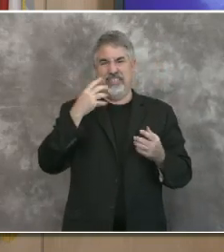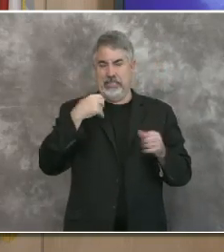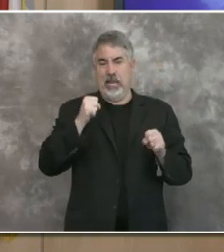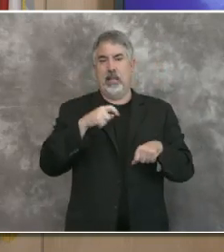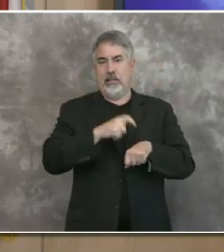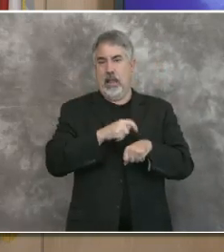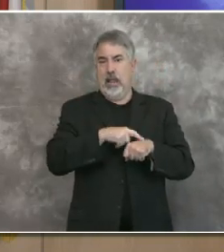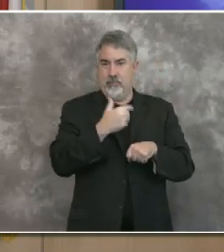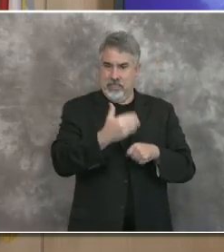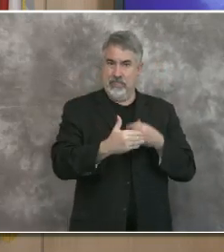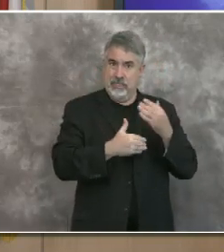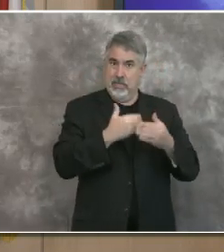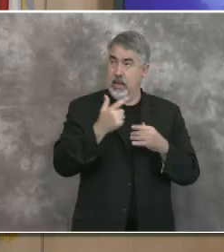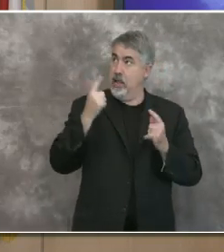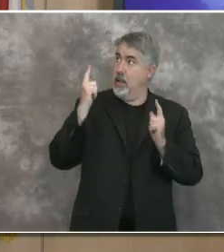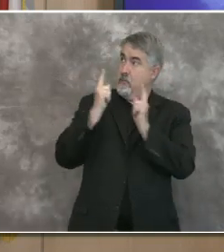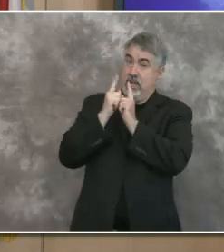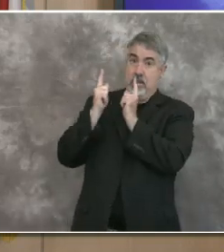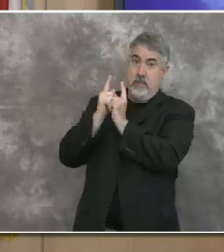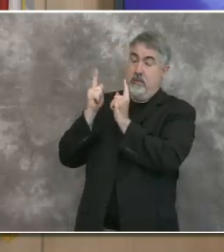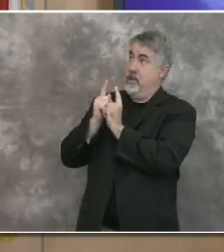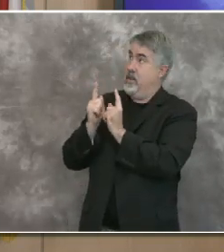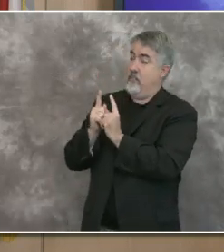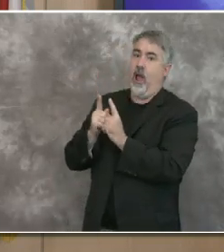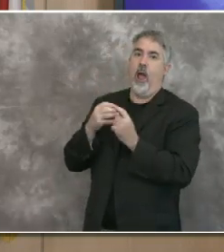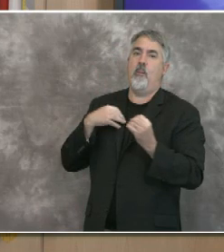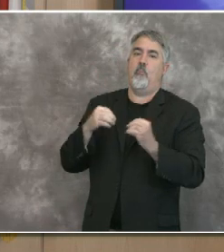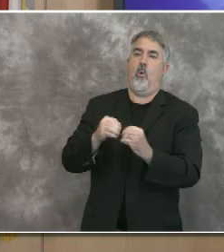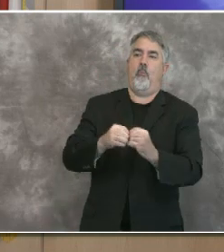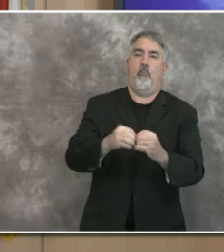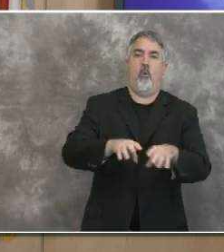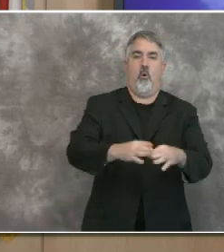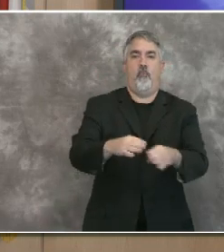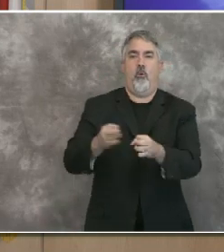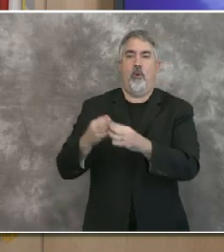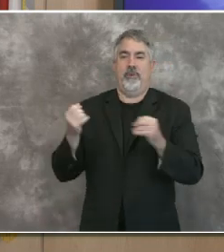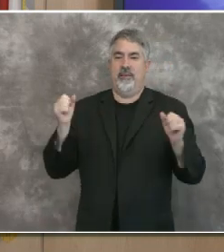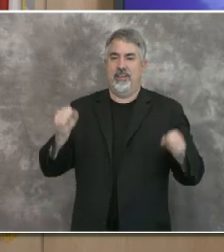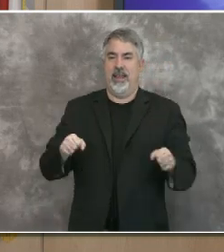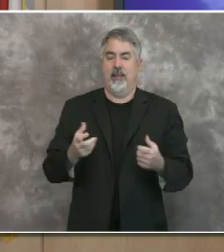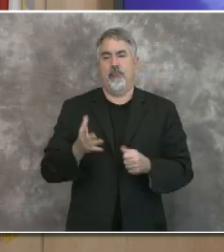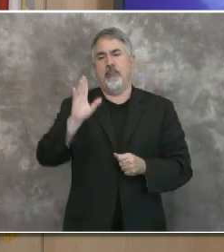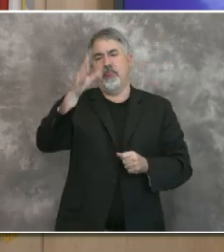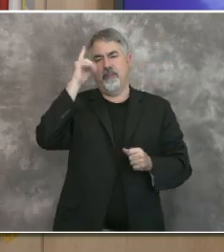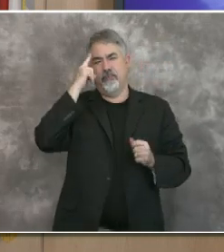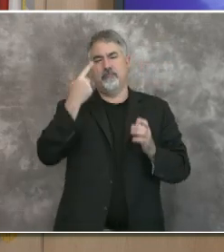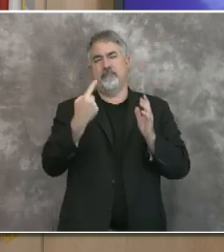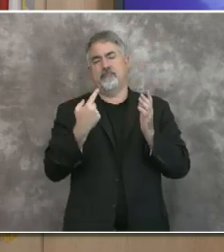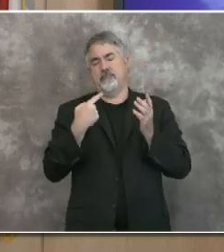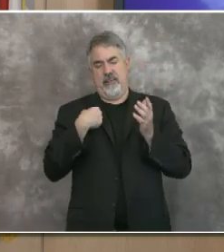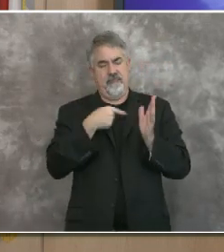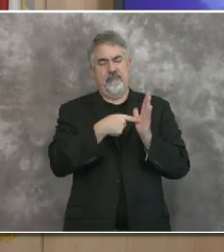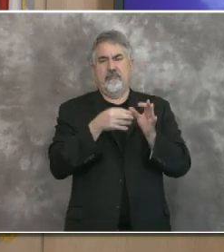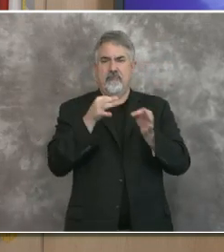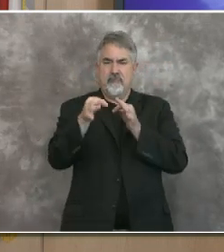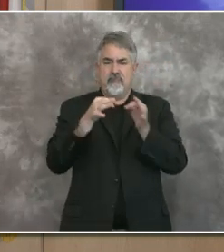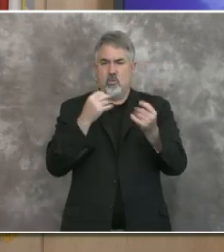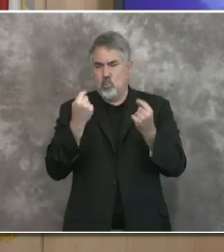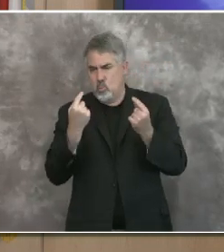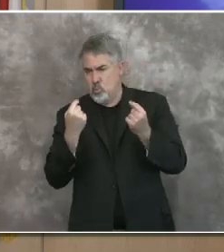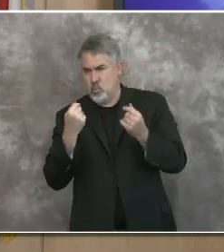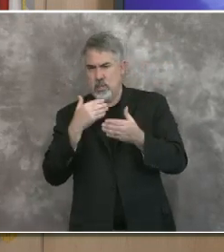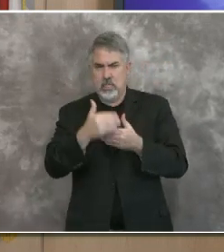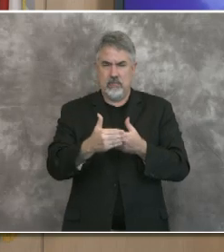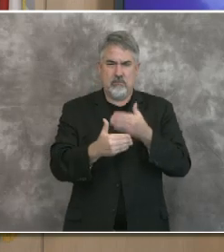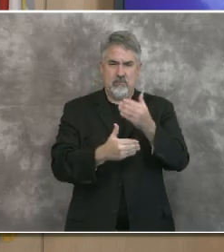governor's guidance. So we hope that that provides a framework and some direction about what we need to do, what we can do,